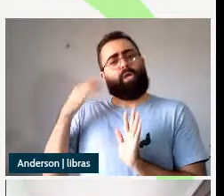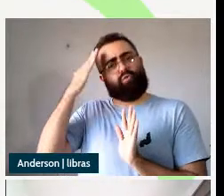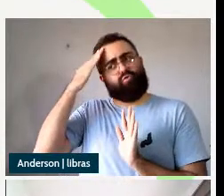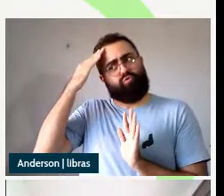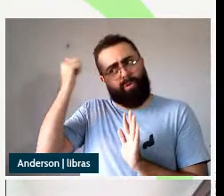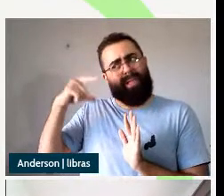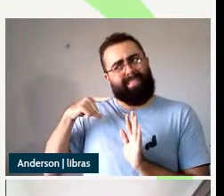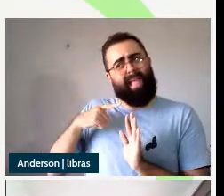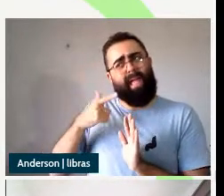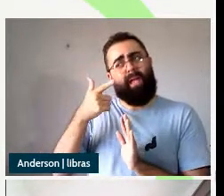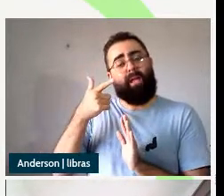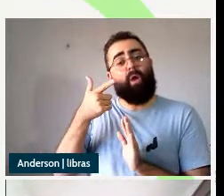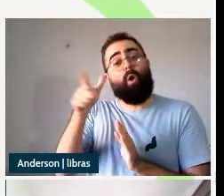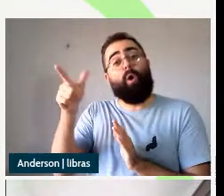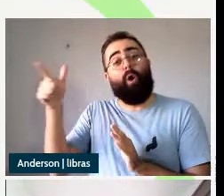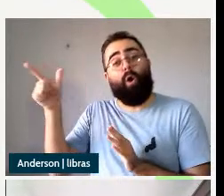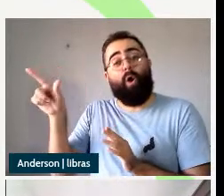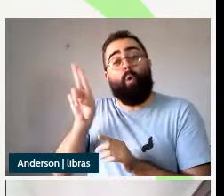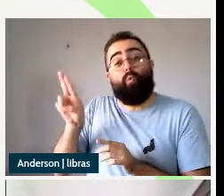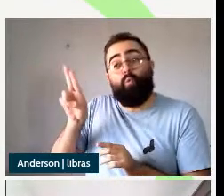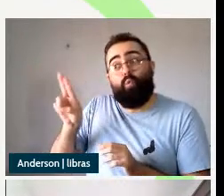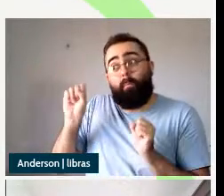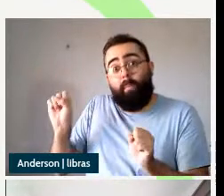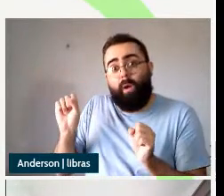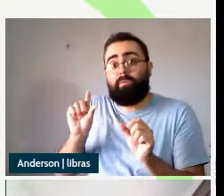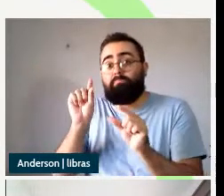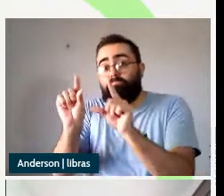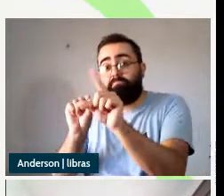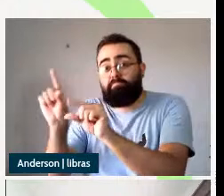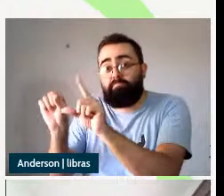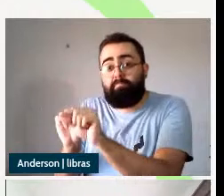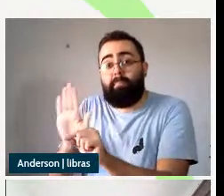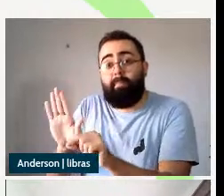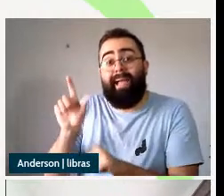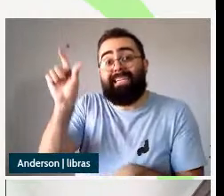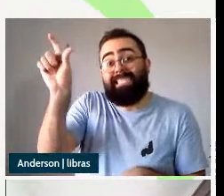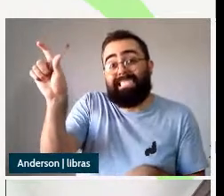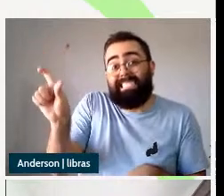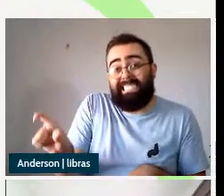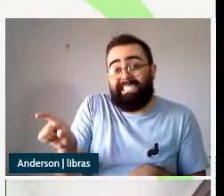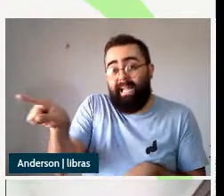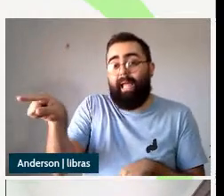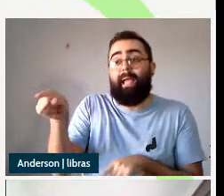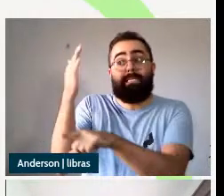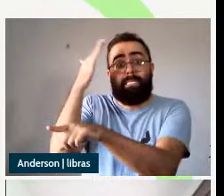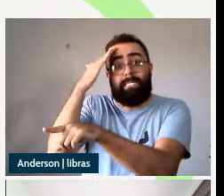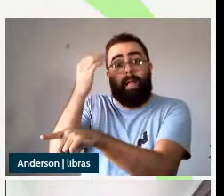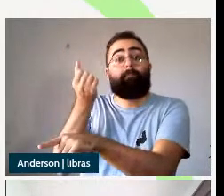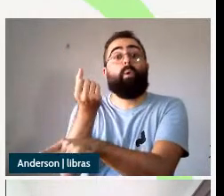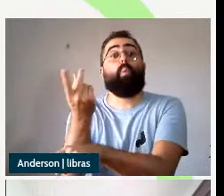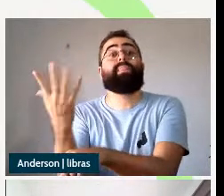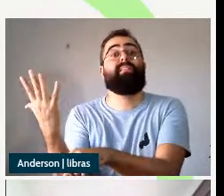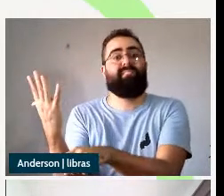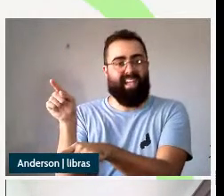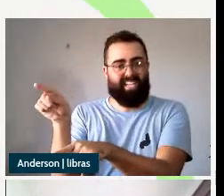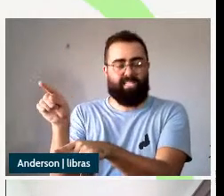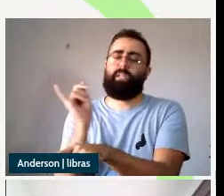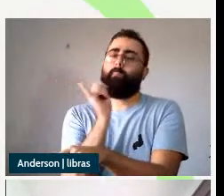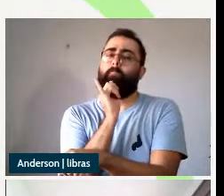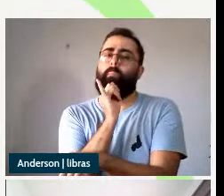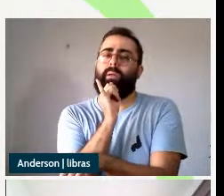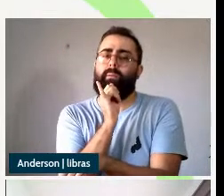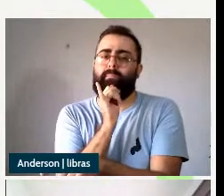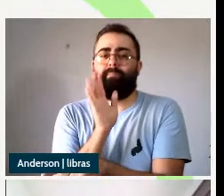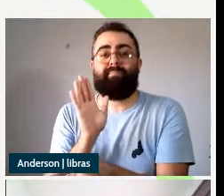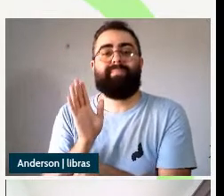and then I instruct the hearer to consider a wide domain of quantification. So when I tell you in Spanish Puedes